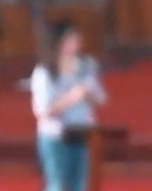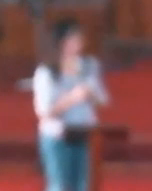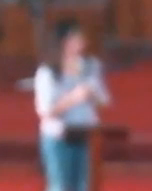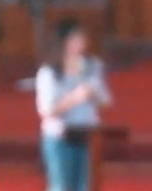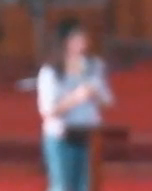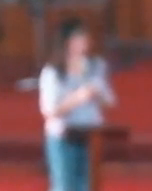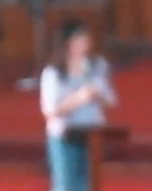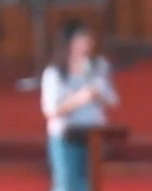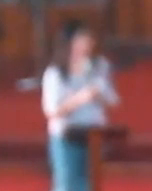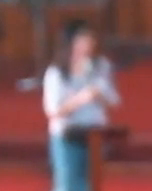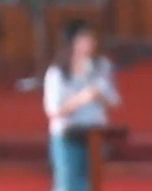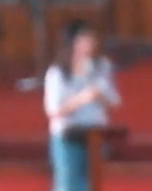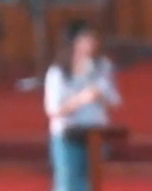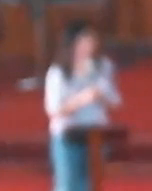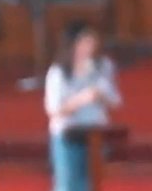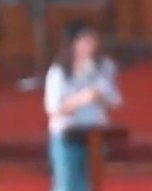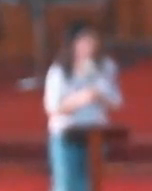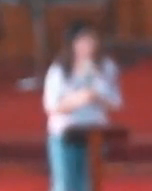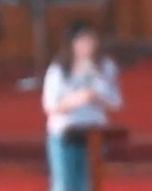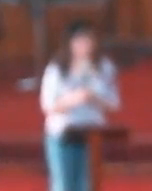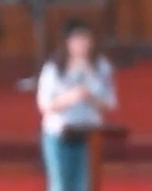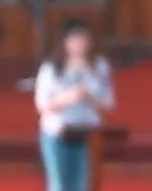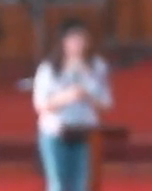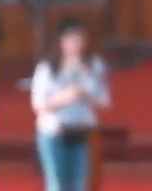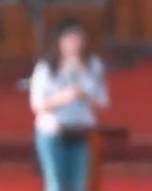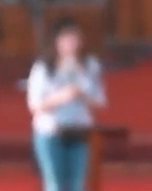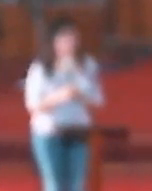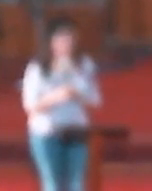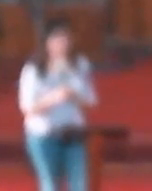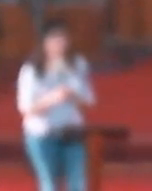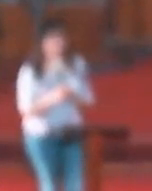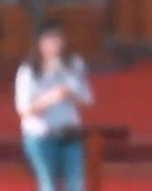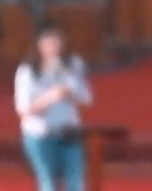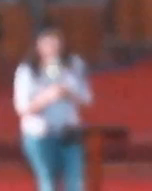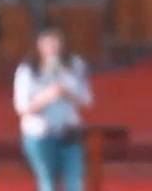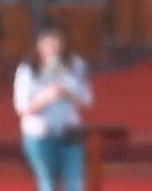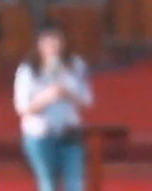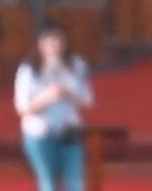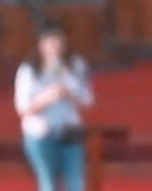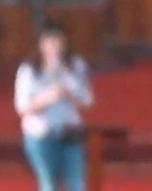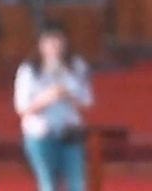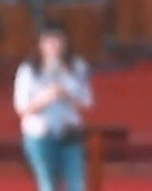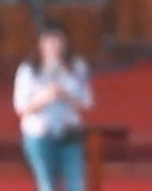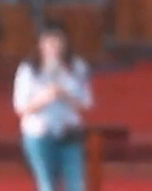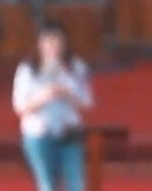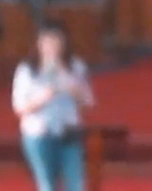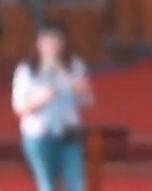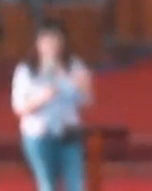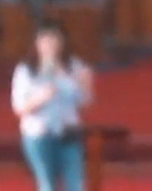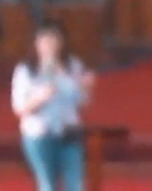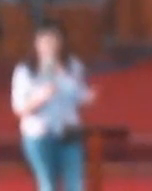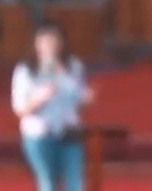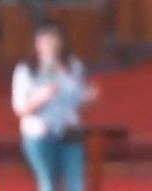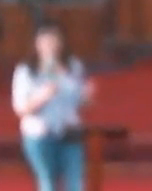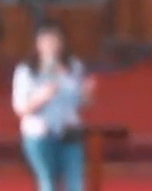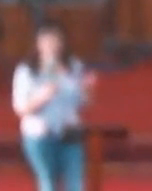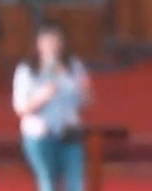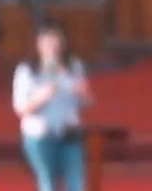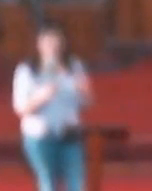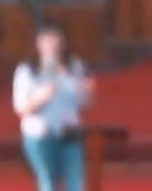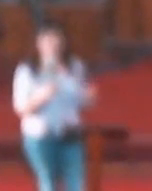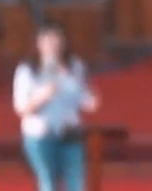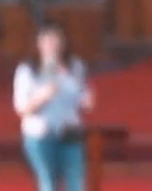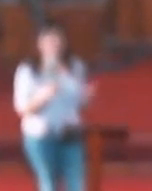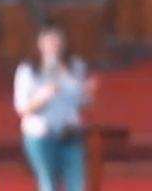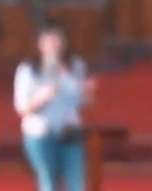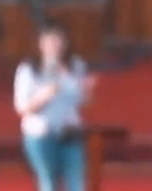¿Qué quieres? Dime tú qué quieres además decir. And in August, when I was praying and asking the Lord about the series that I